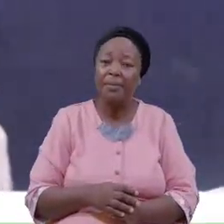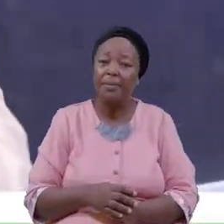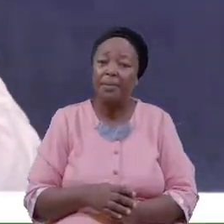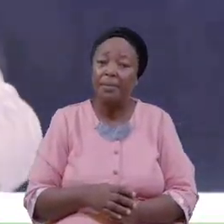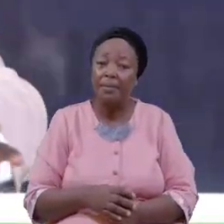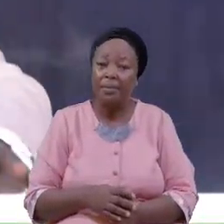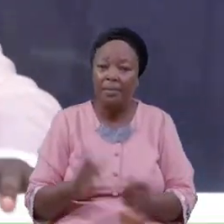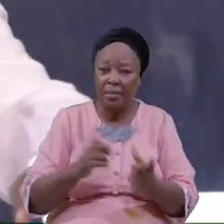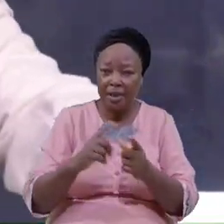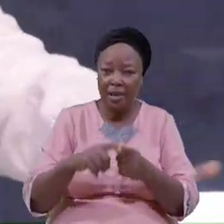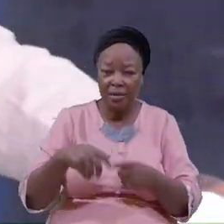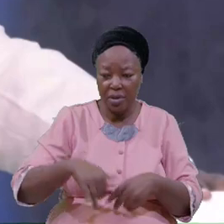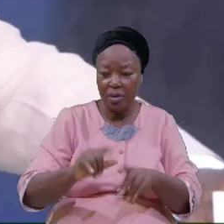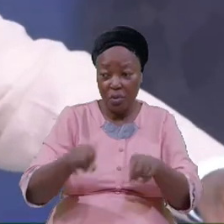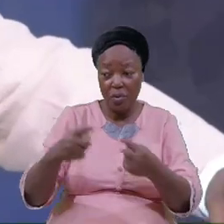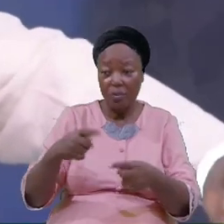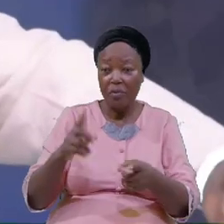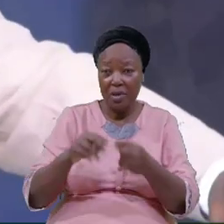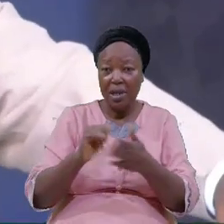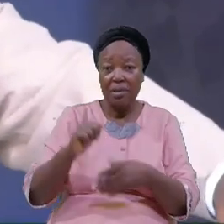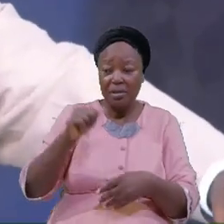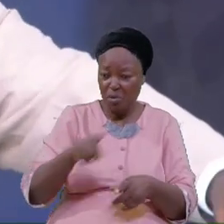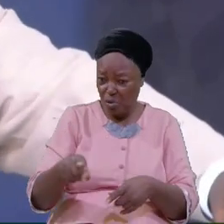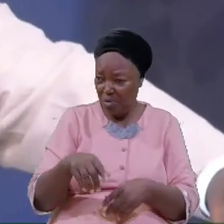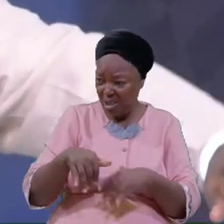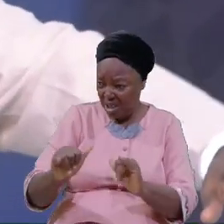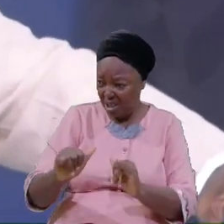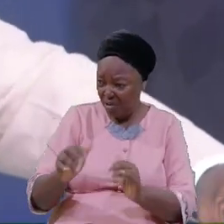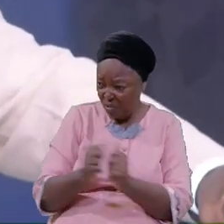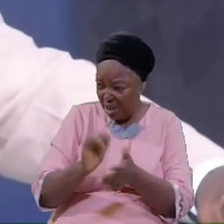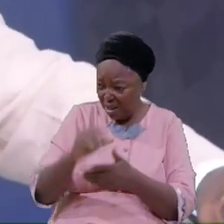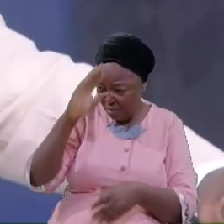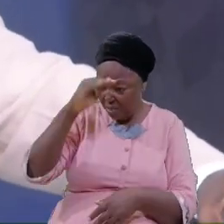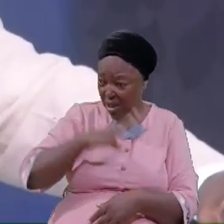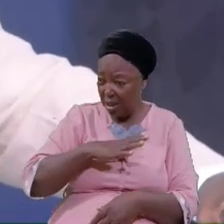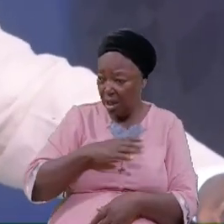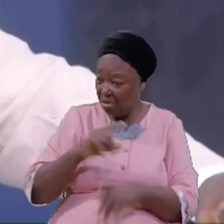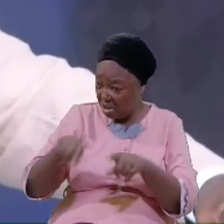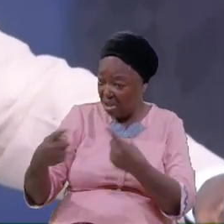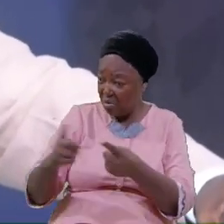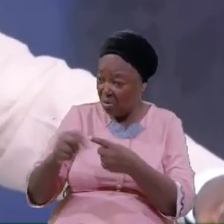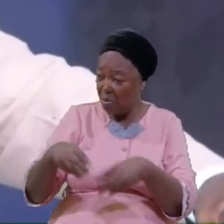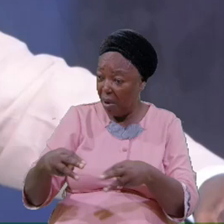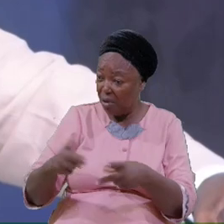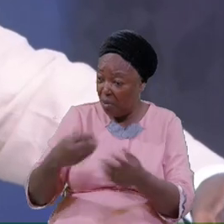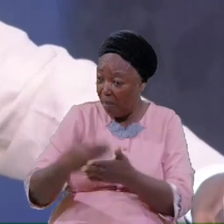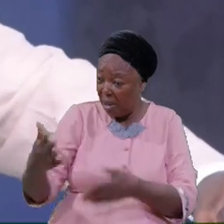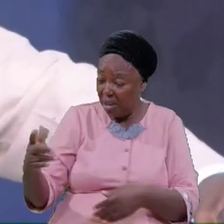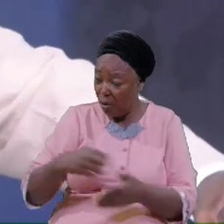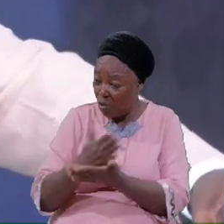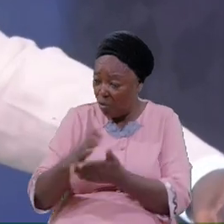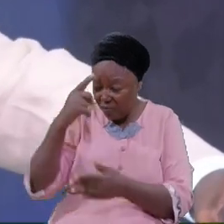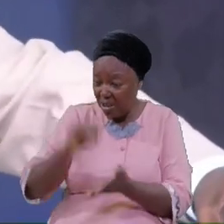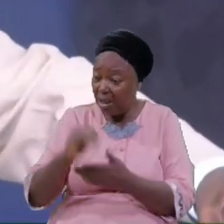cook for that man. Et tu prépares encore pour cet homme. You spend your money, you go to market for that et man. Et tu dépends ton argent, tu vas au marché pour cet homme là. And